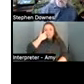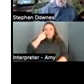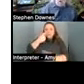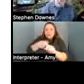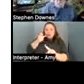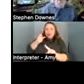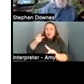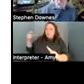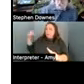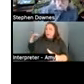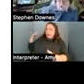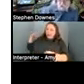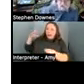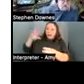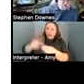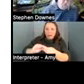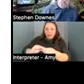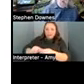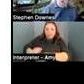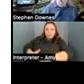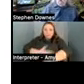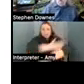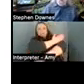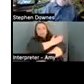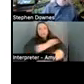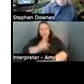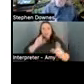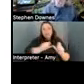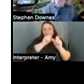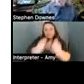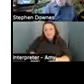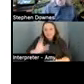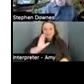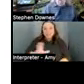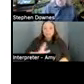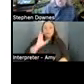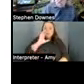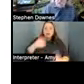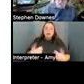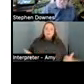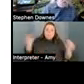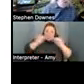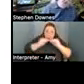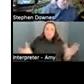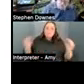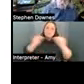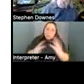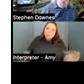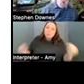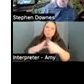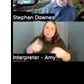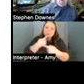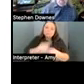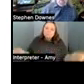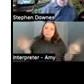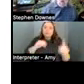and this is going to continue there will be more and more of these announcements and these incredible